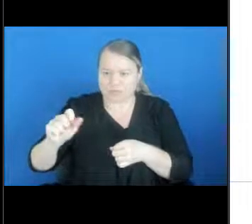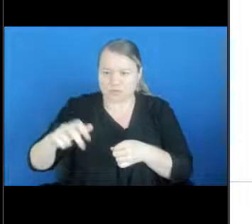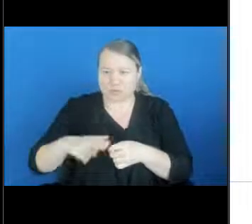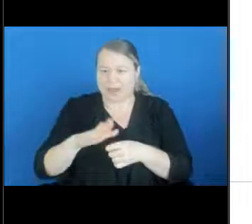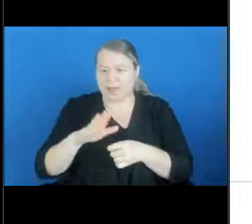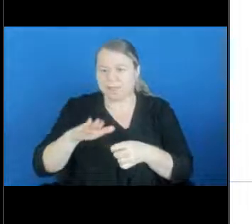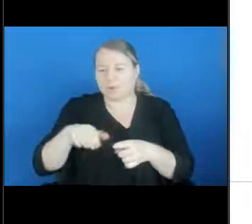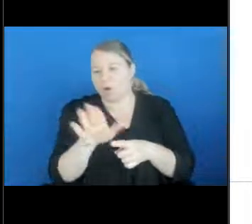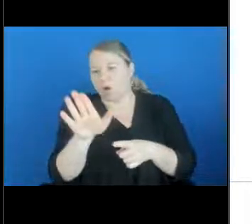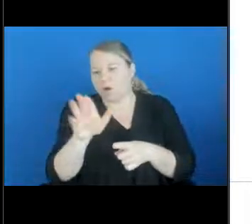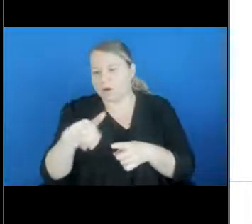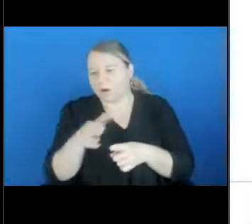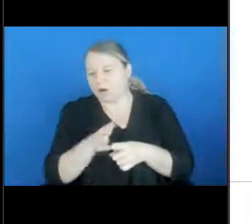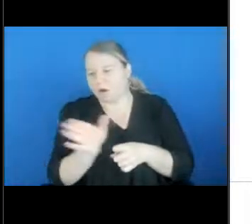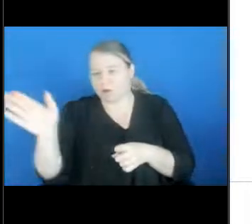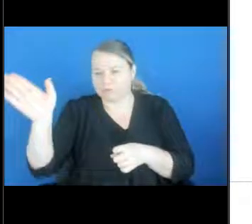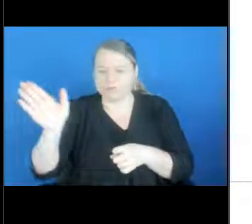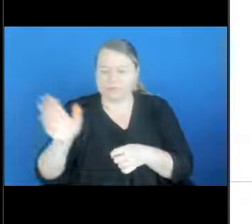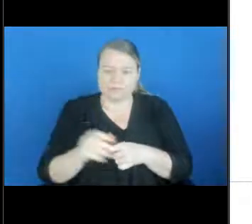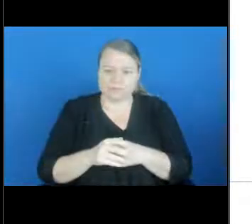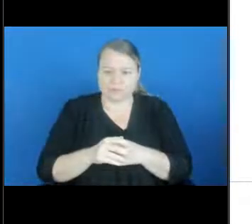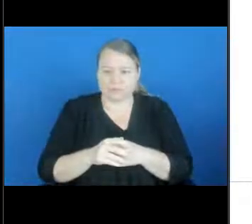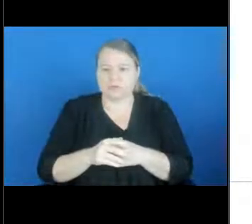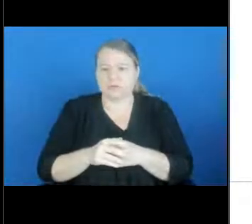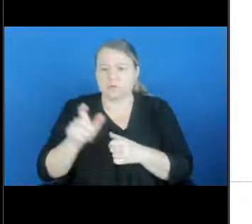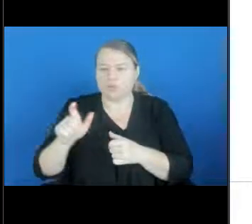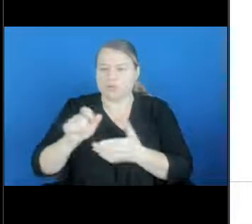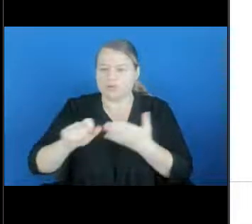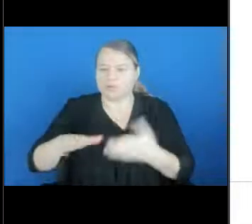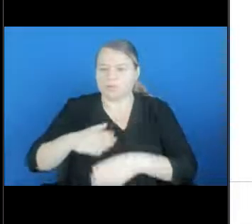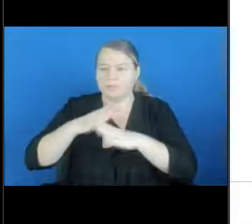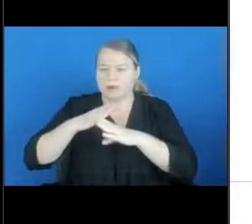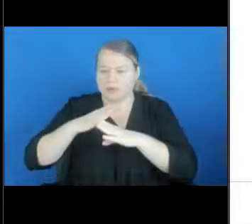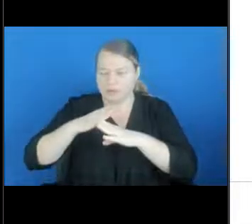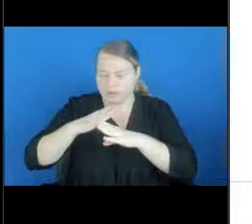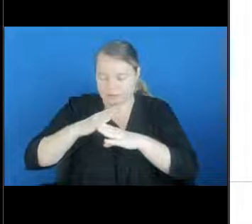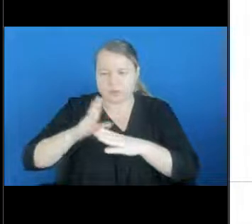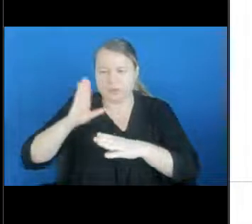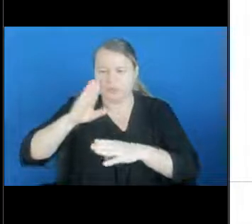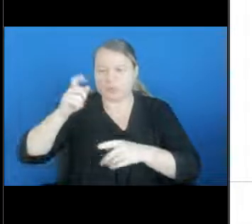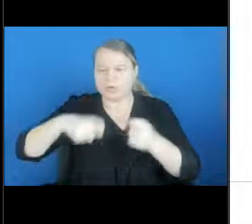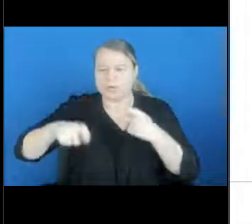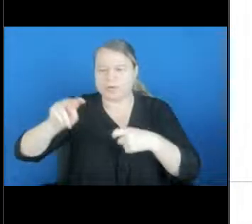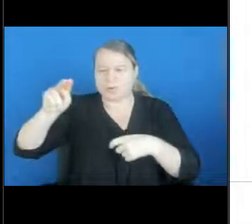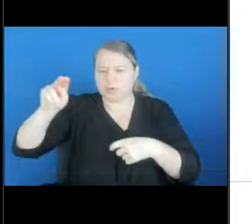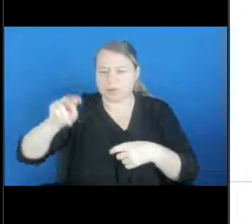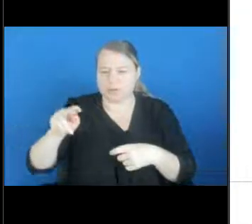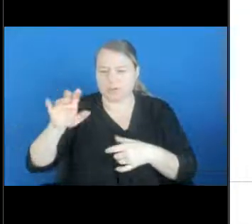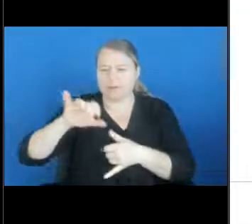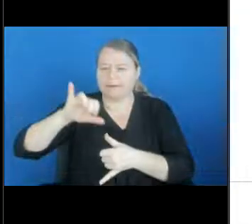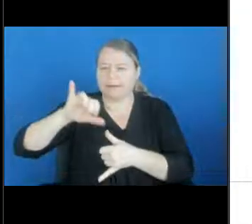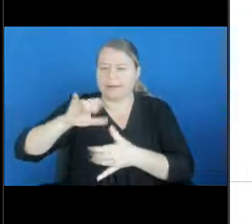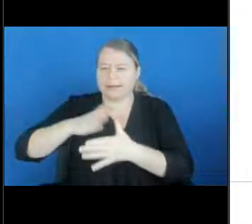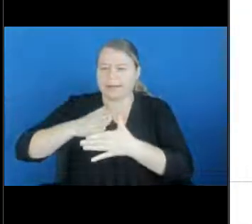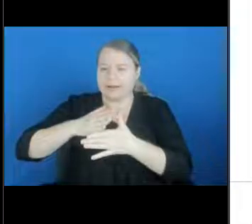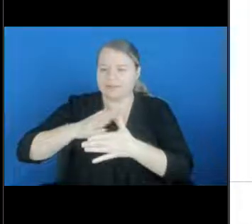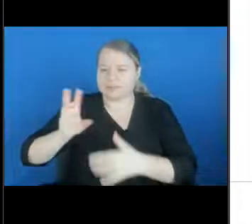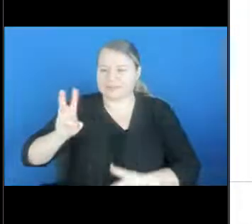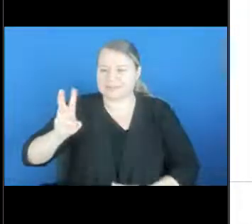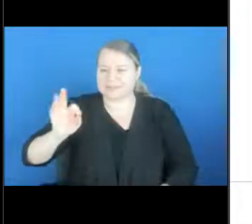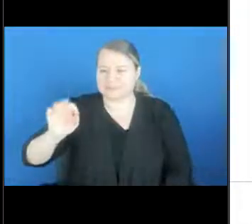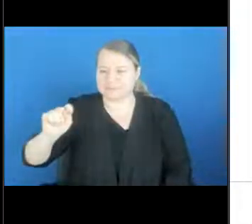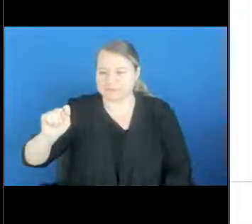Barrier 2 is an in-kind replacement barrier which is relocated north of the existing barrier. At a height averaging 16